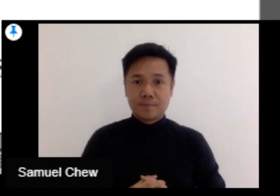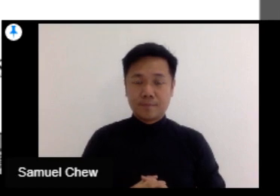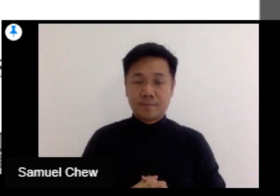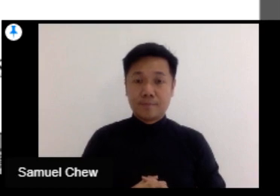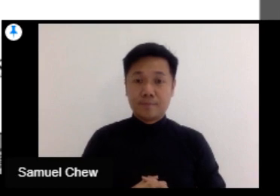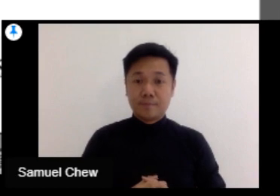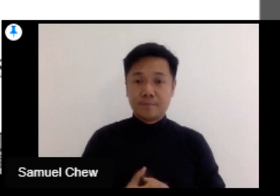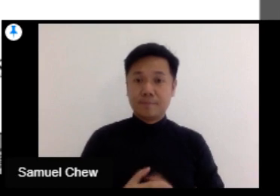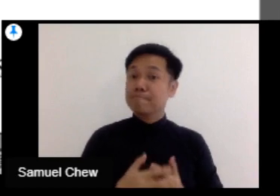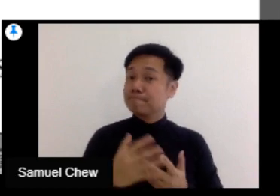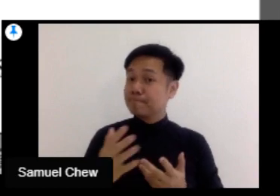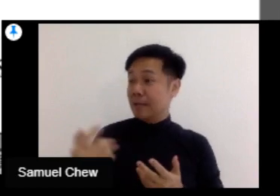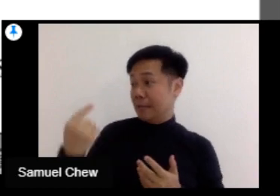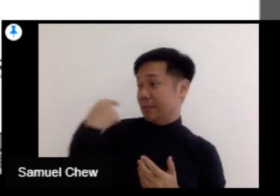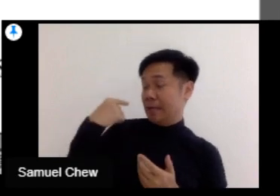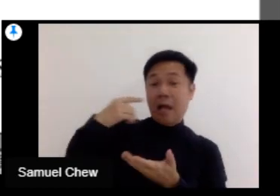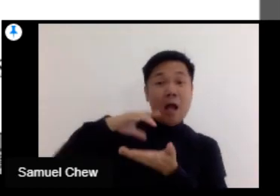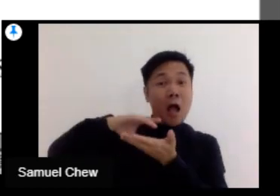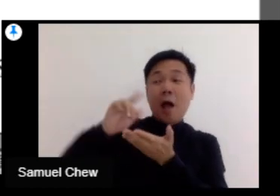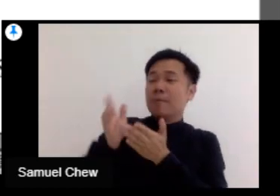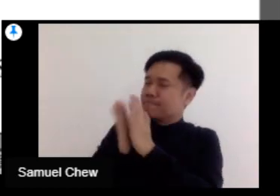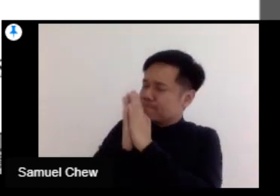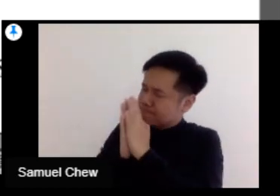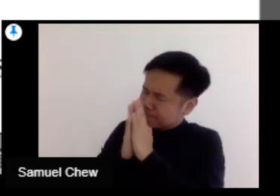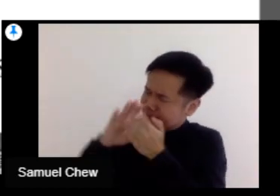Ask the Secretariat to add